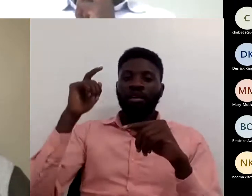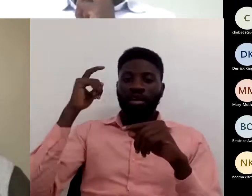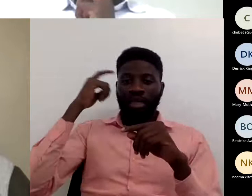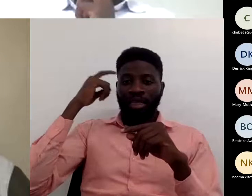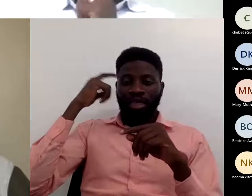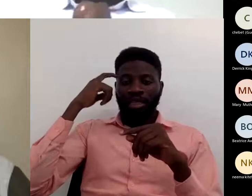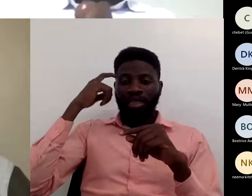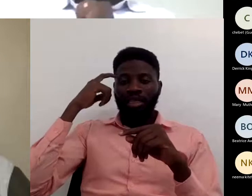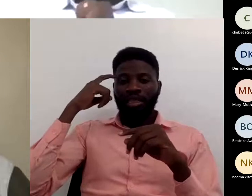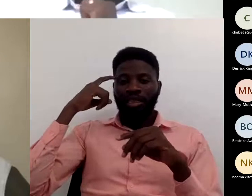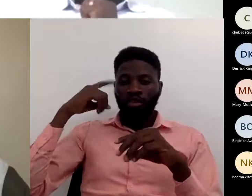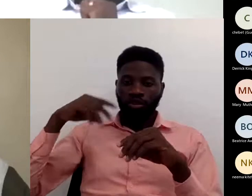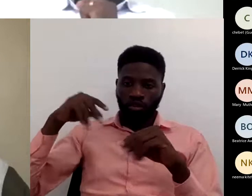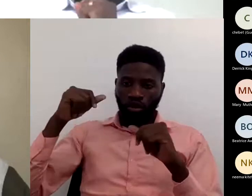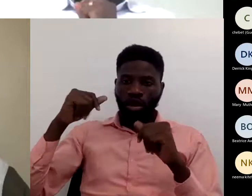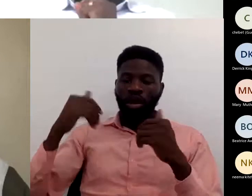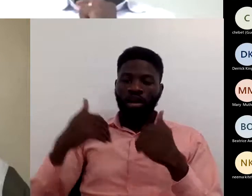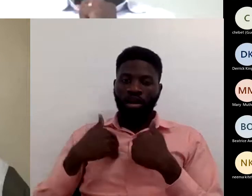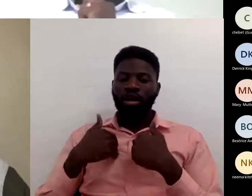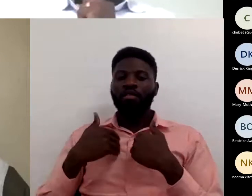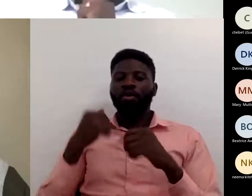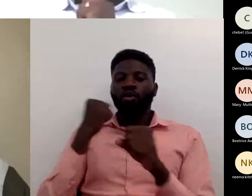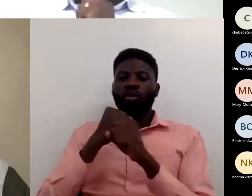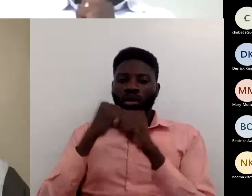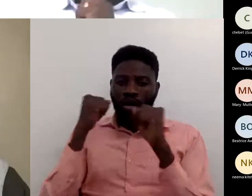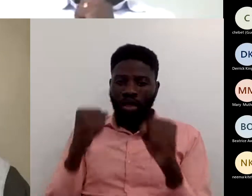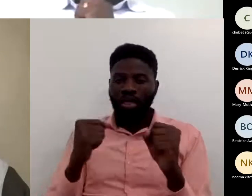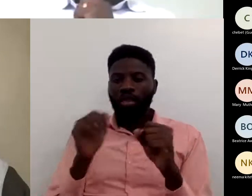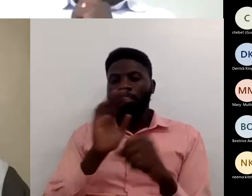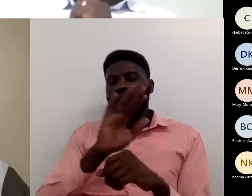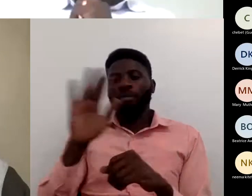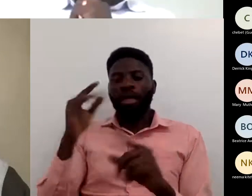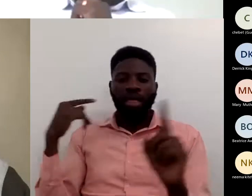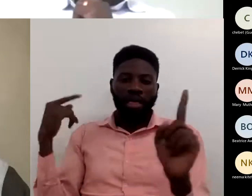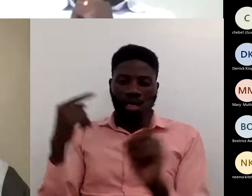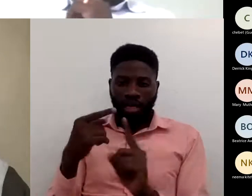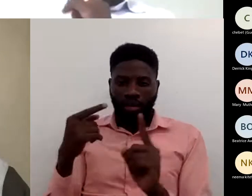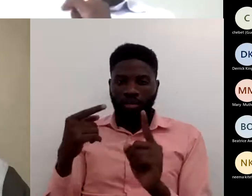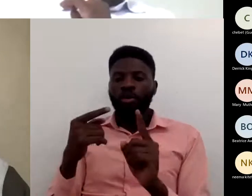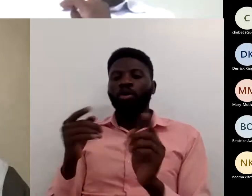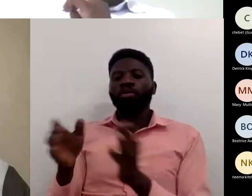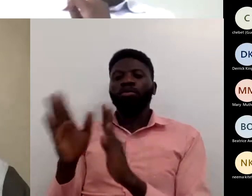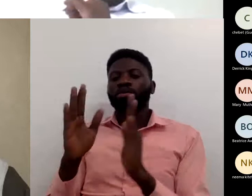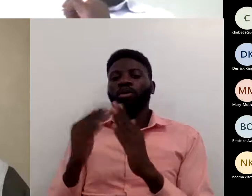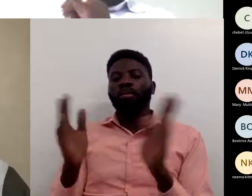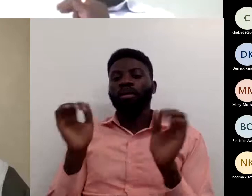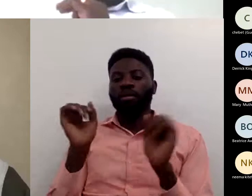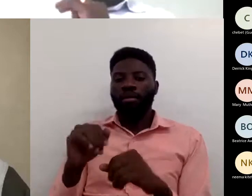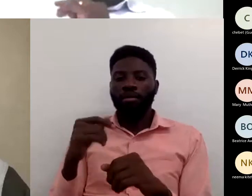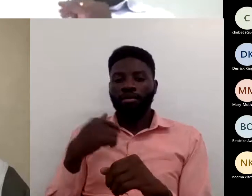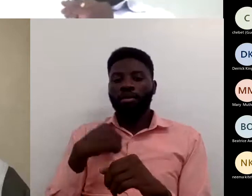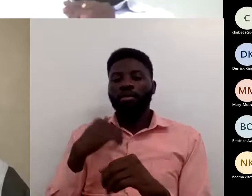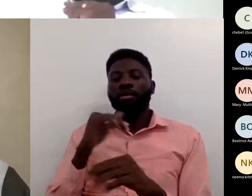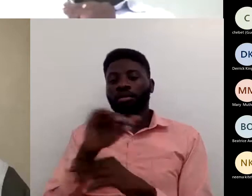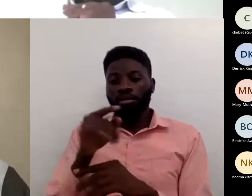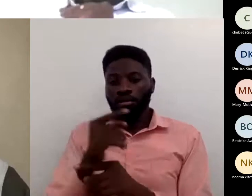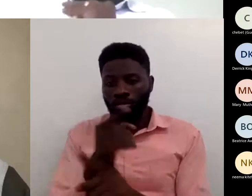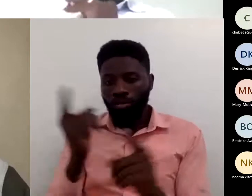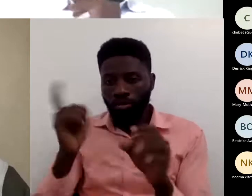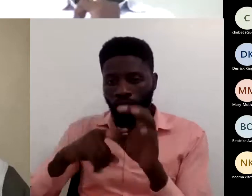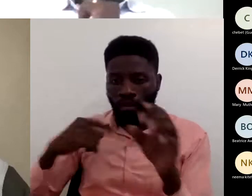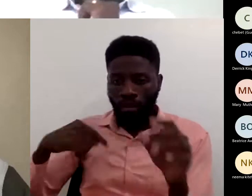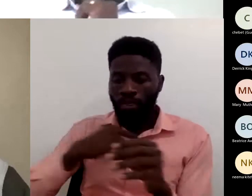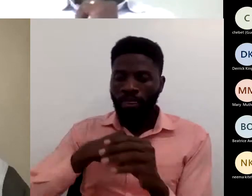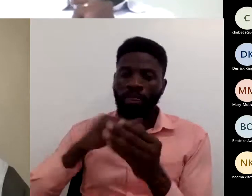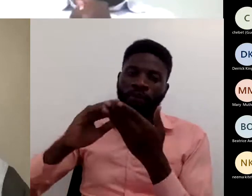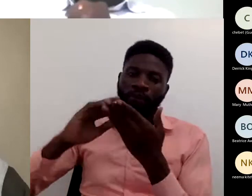capable and who are working very hard in terms of the academics, to see that we open that space for them. So my ask would be for you to join us more